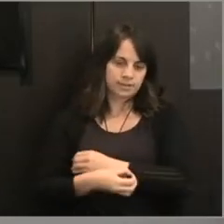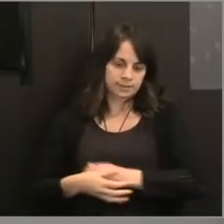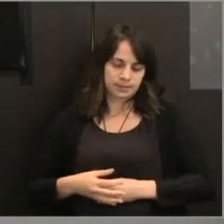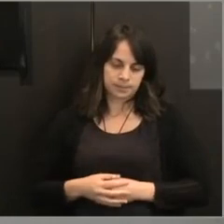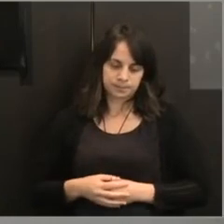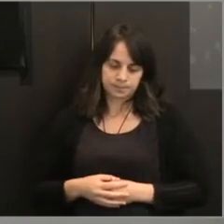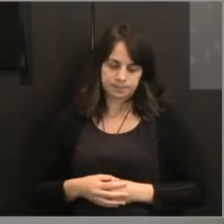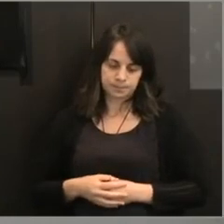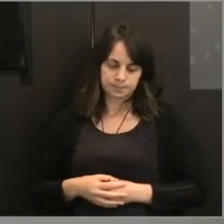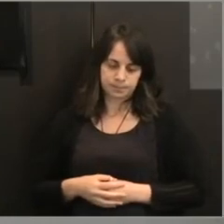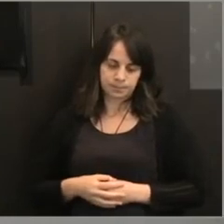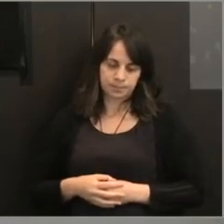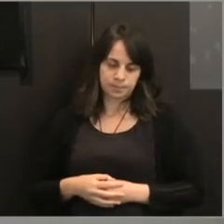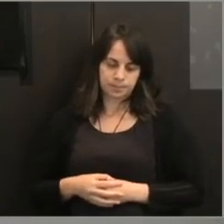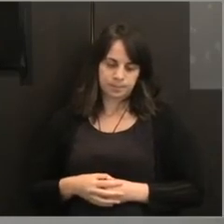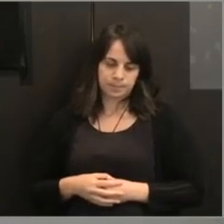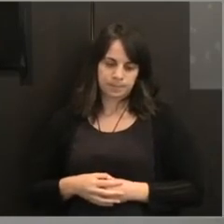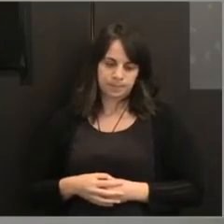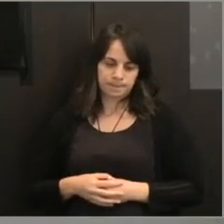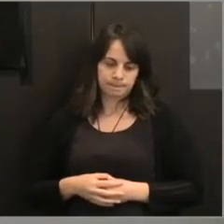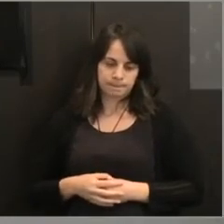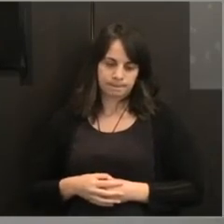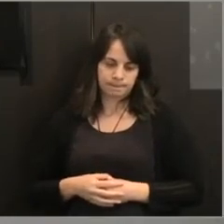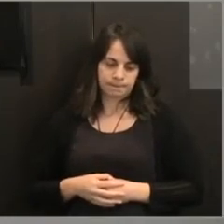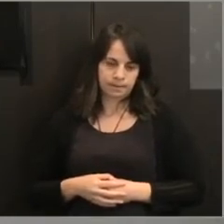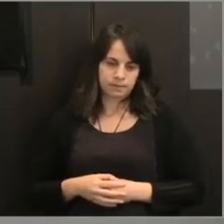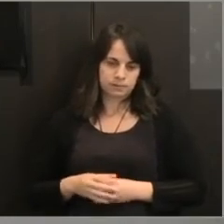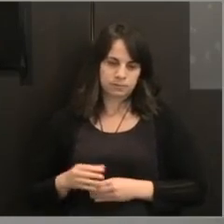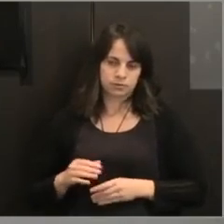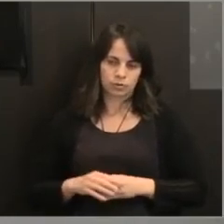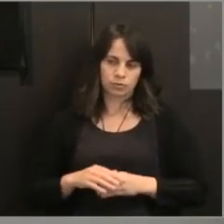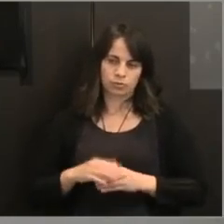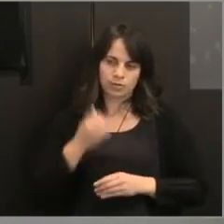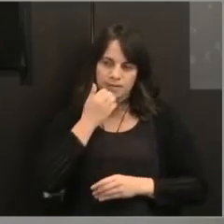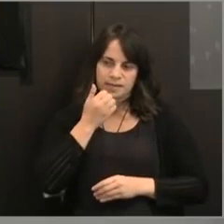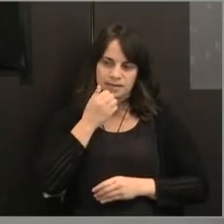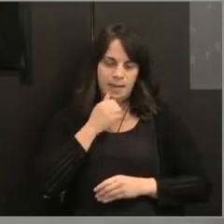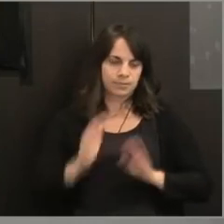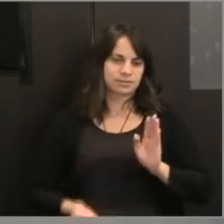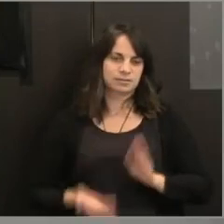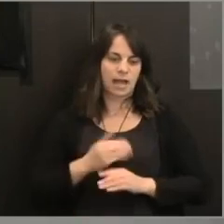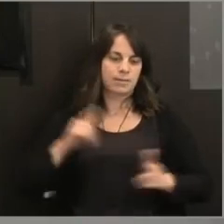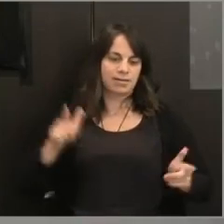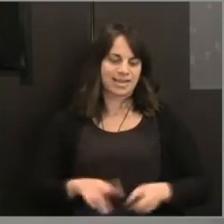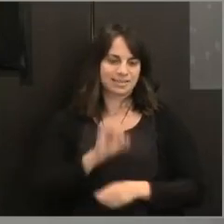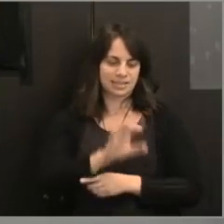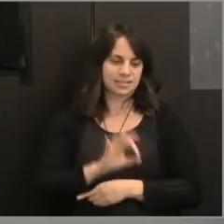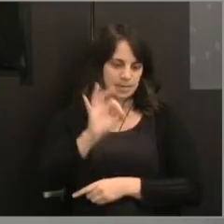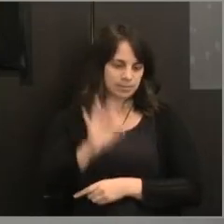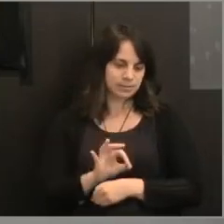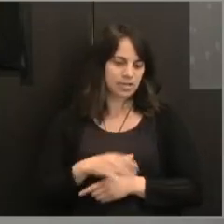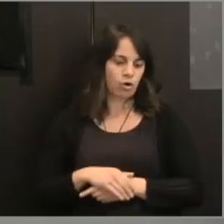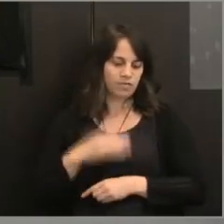And the rise of a rate in the 1980s of less than 10% of the female